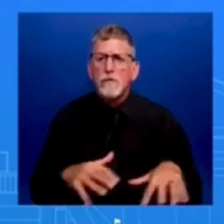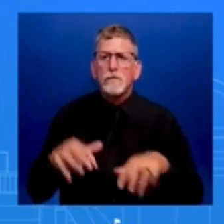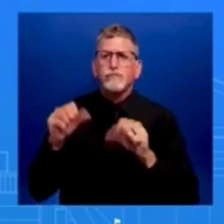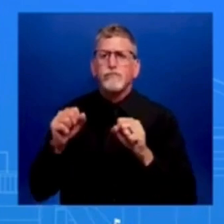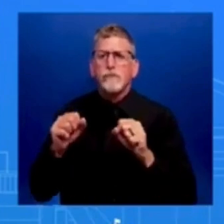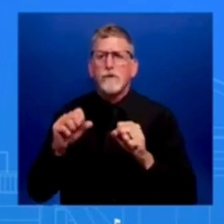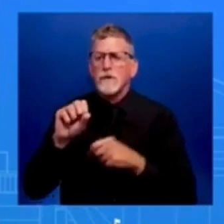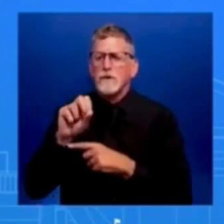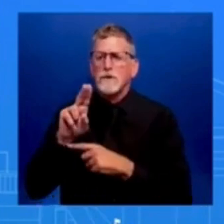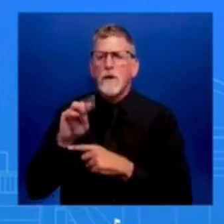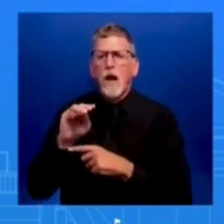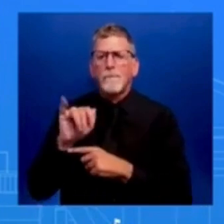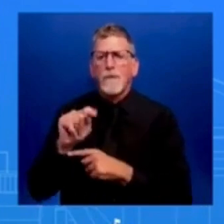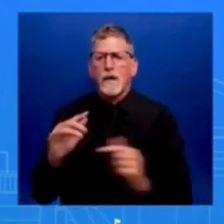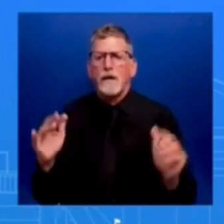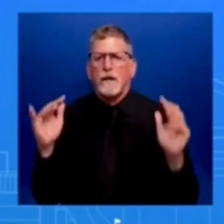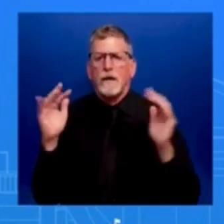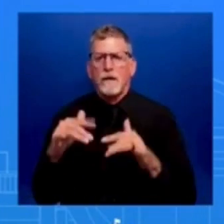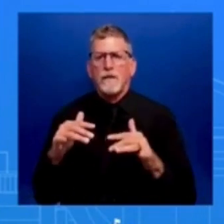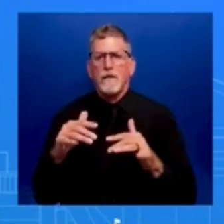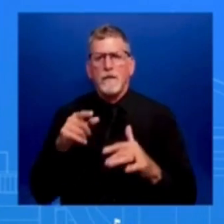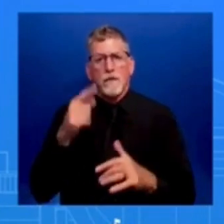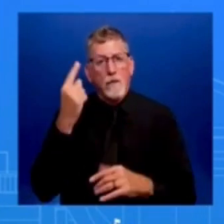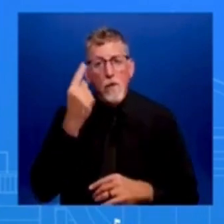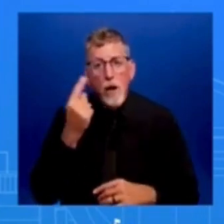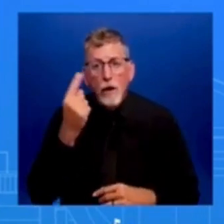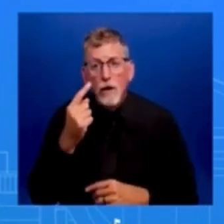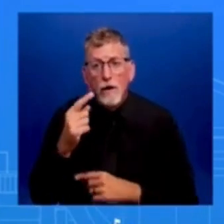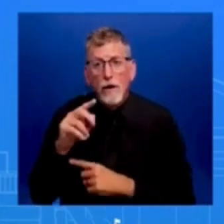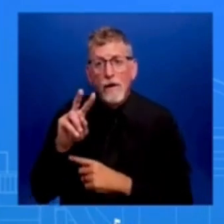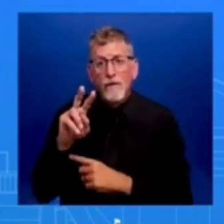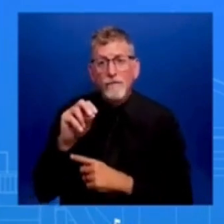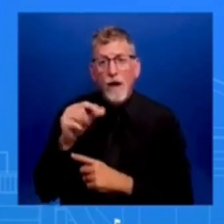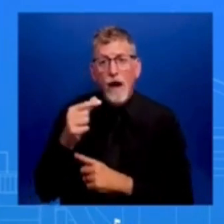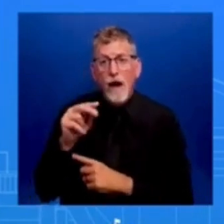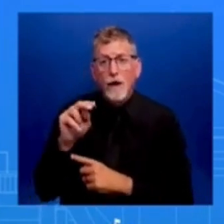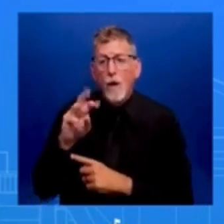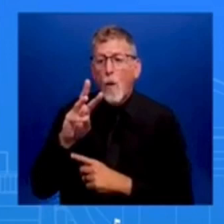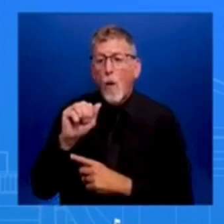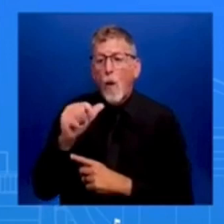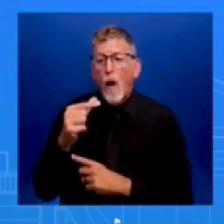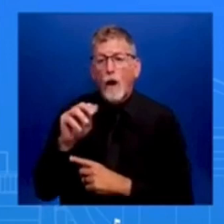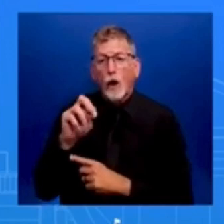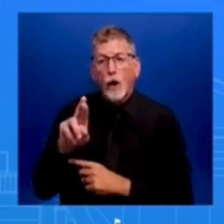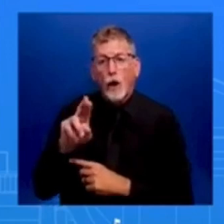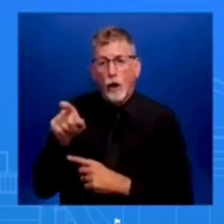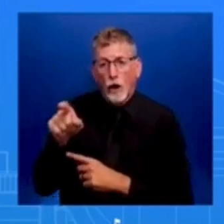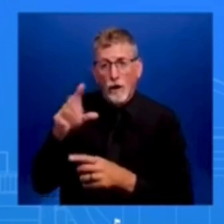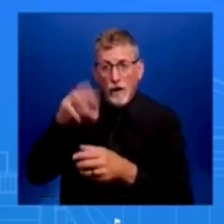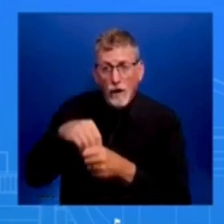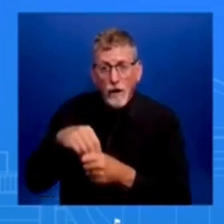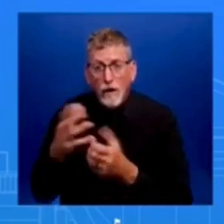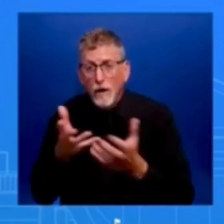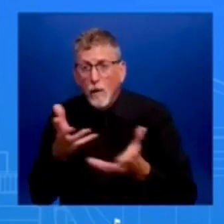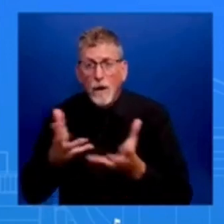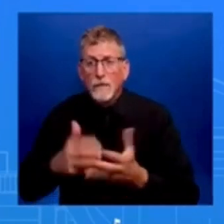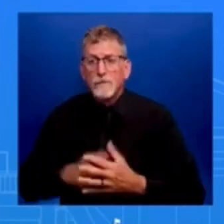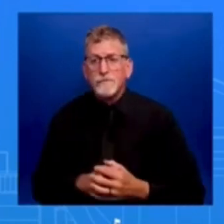and the importance of the Wagner Group going forward in Africa? I'm not going to characterize or speak to